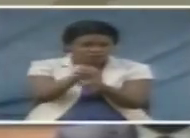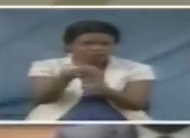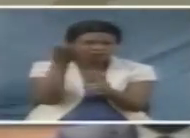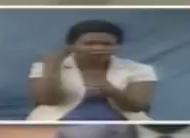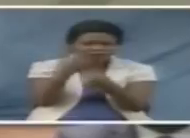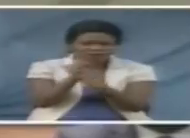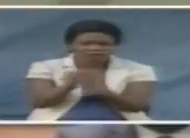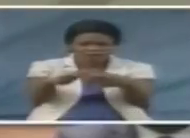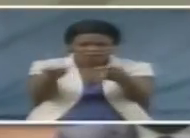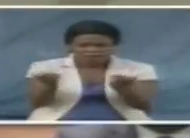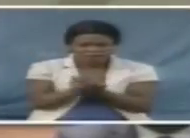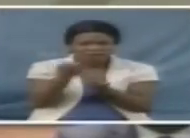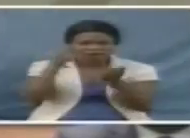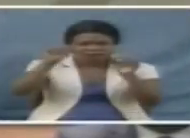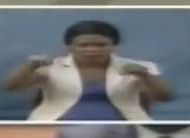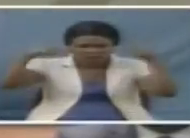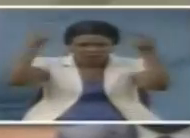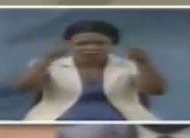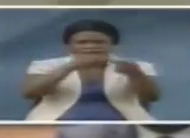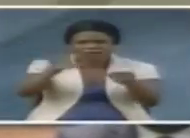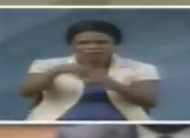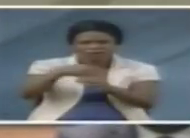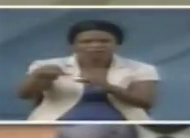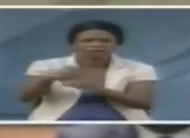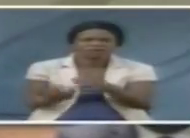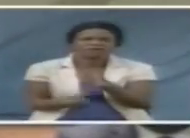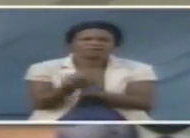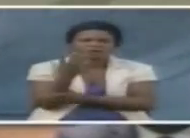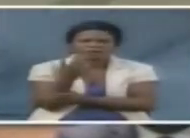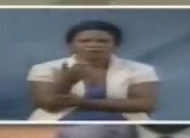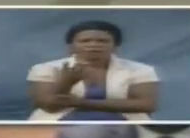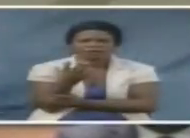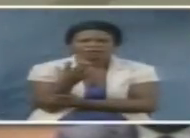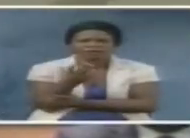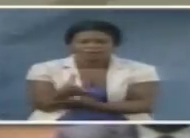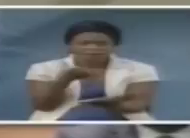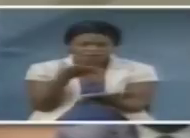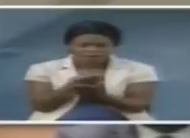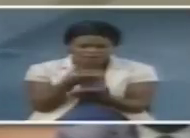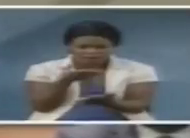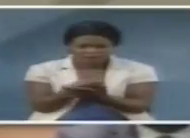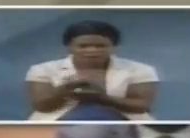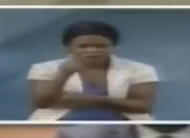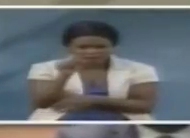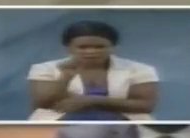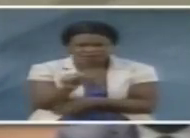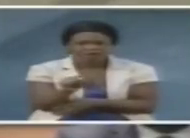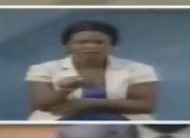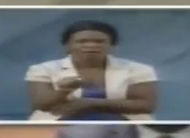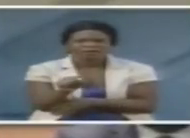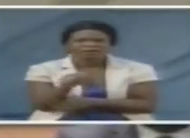economic infrastructure. The objective was to create a platform for sustained and inclusive growth.